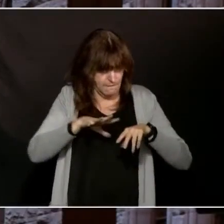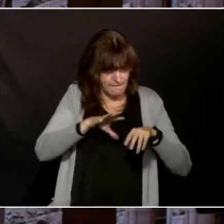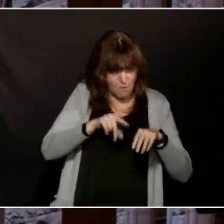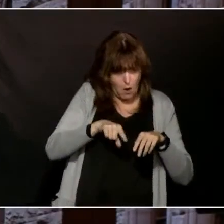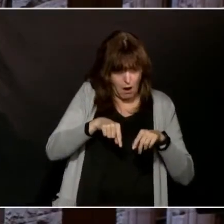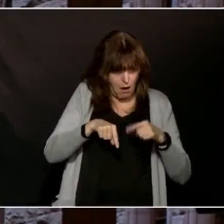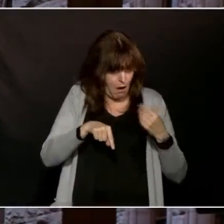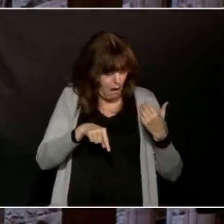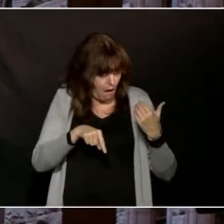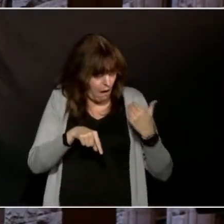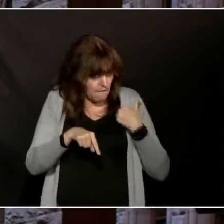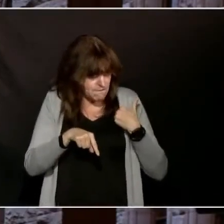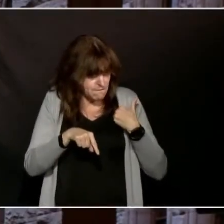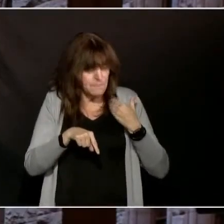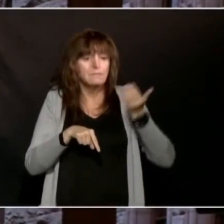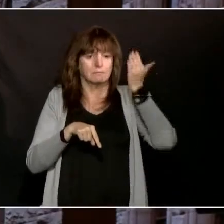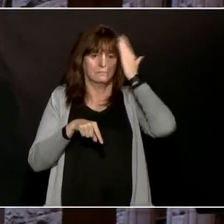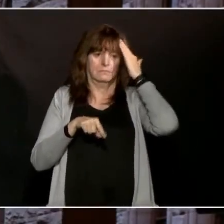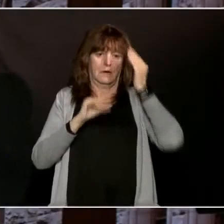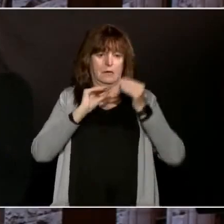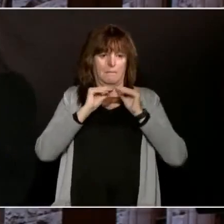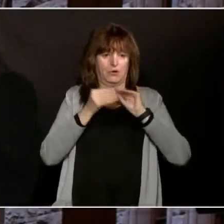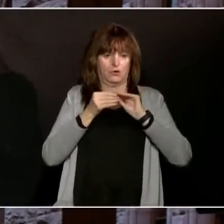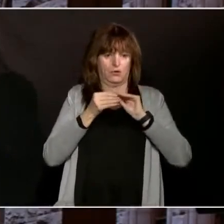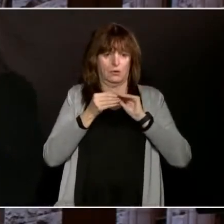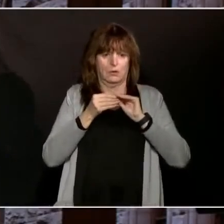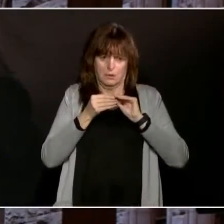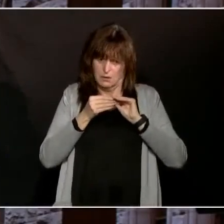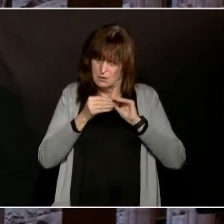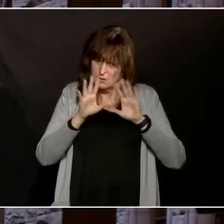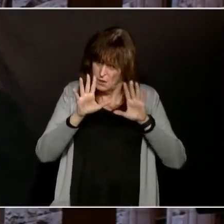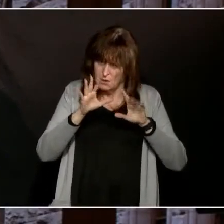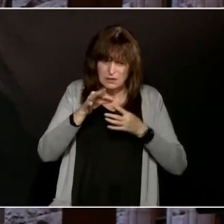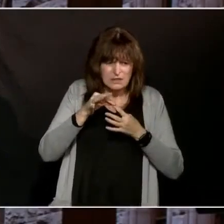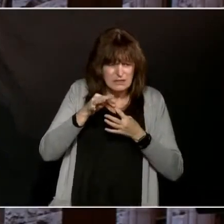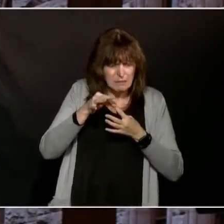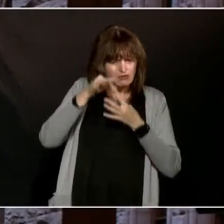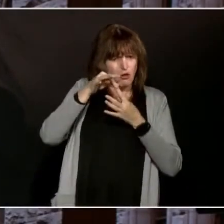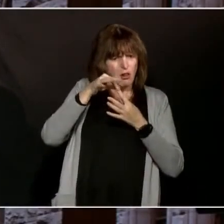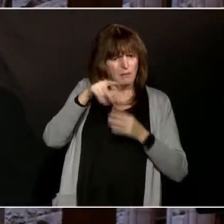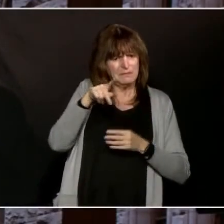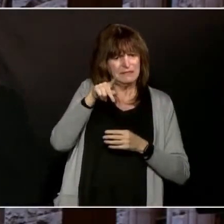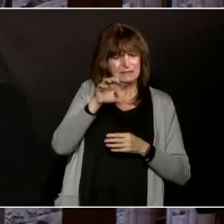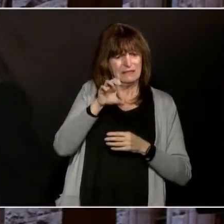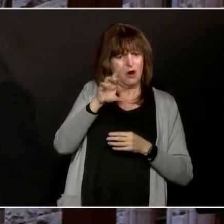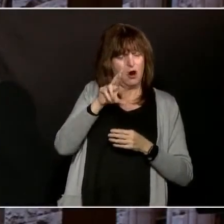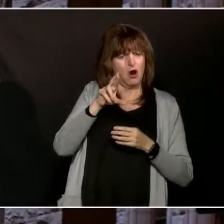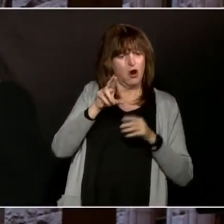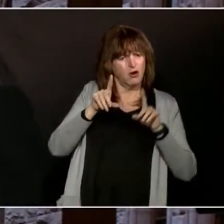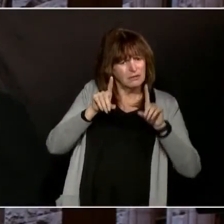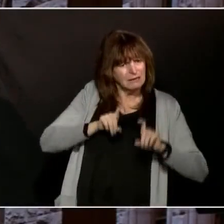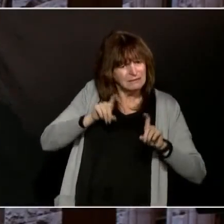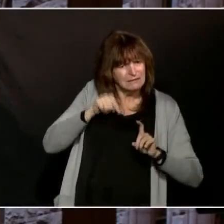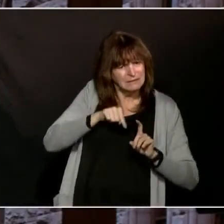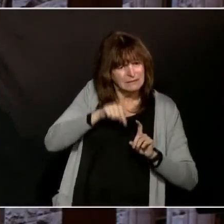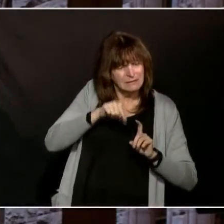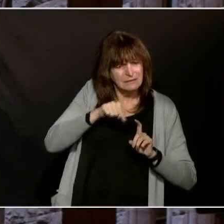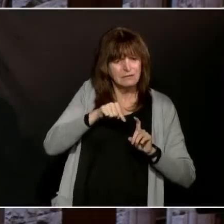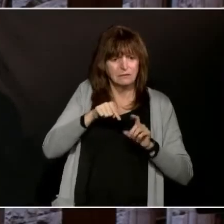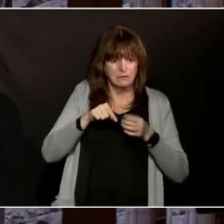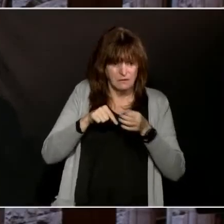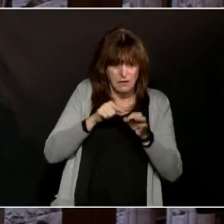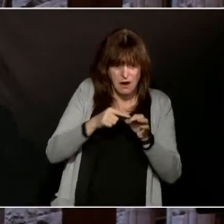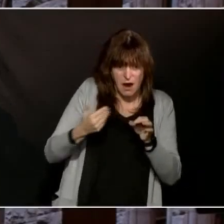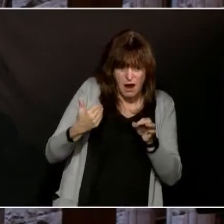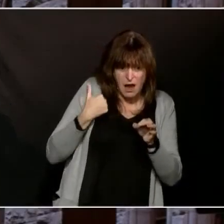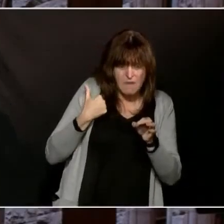our PCR that Dr. Allen's team has developed, they will then be taken through the sequencing to identify definitely which variant it is, and that